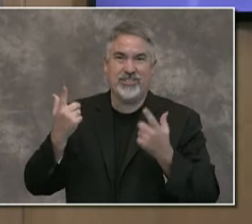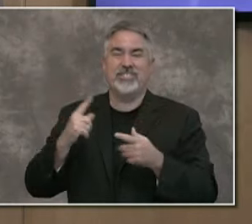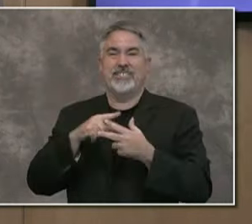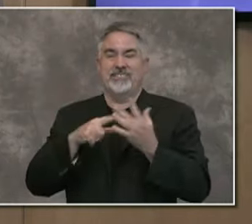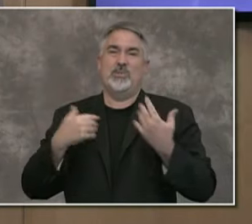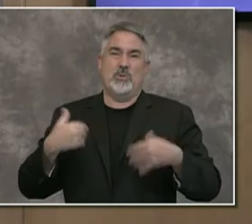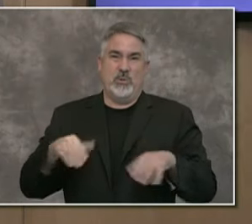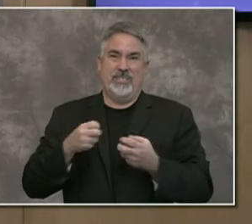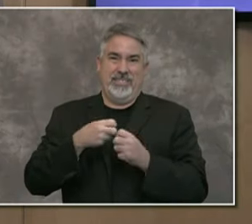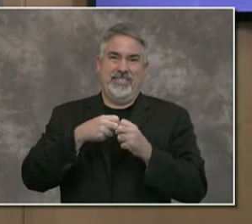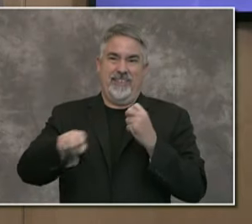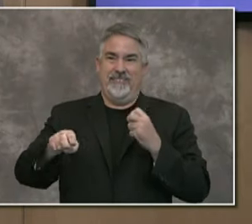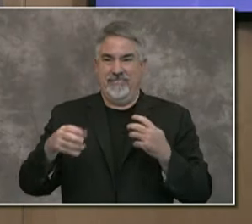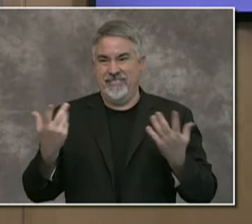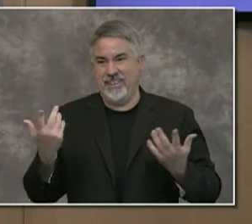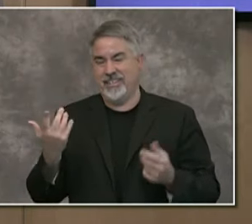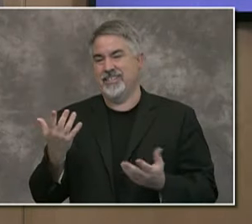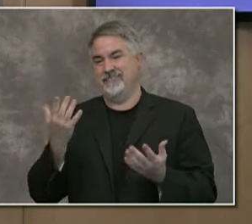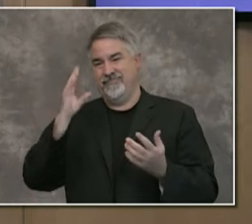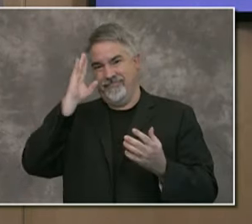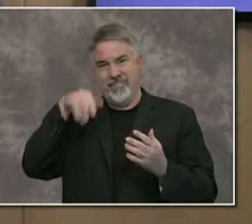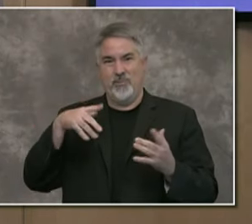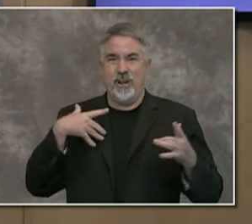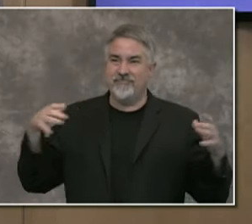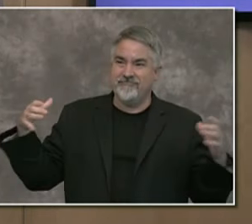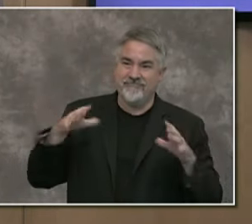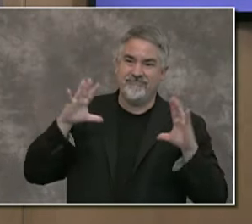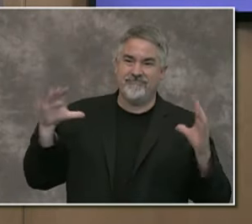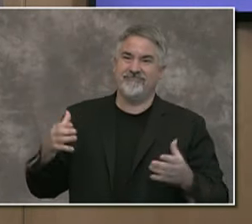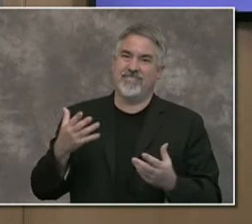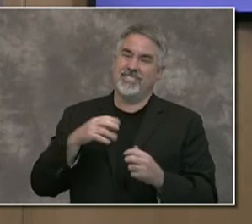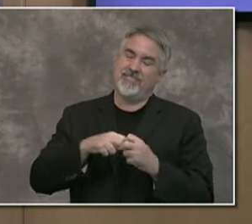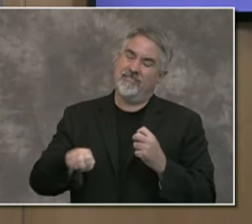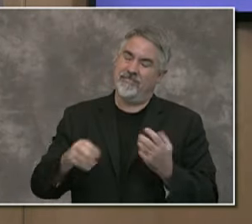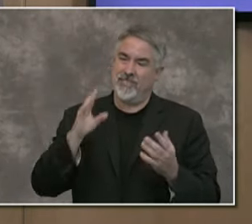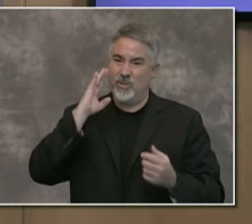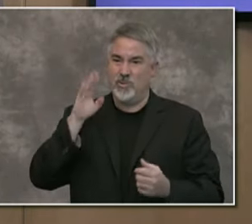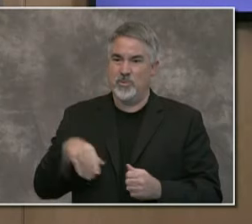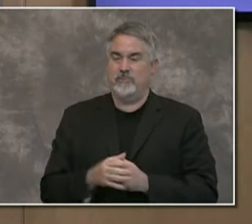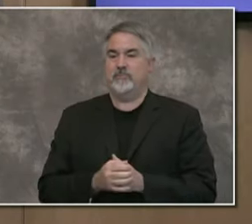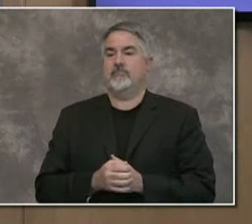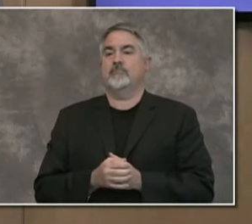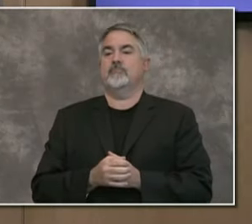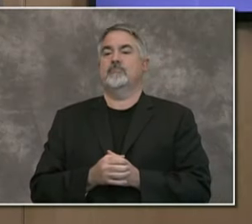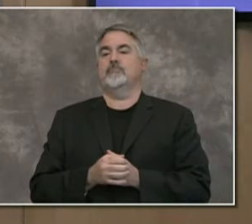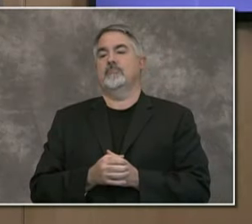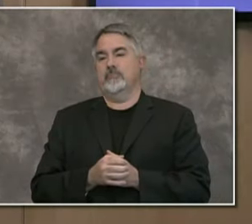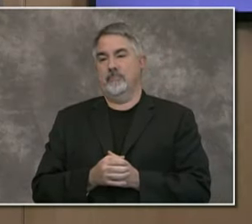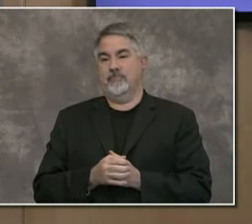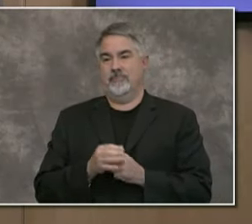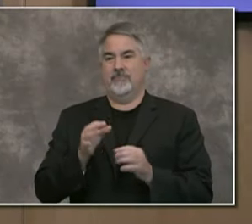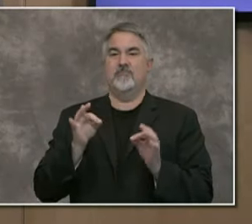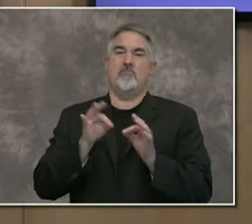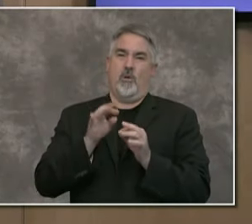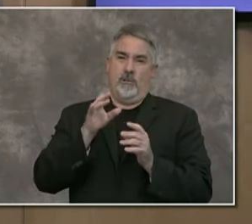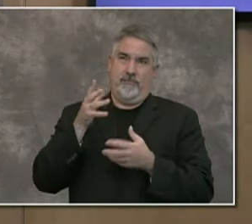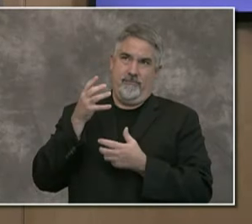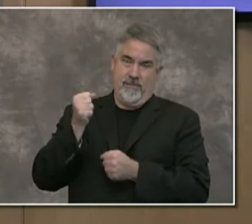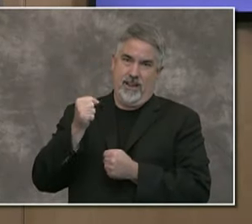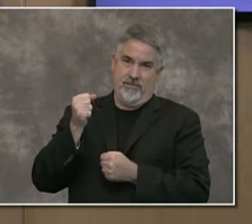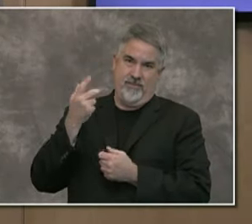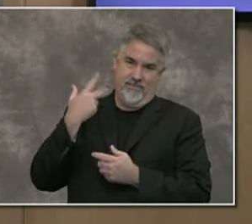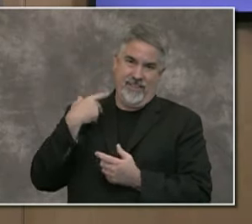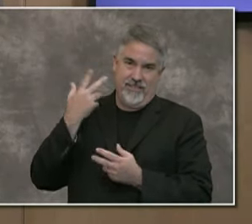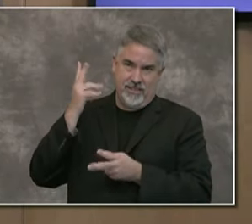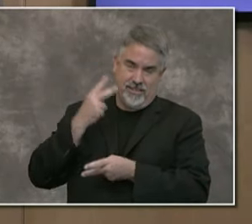celebration of your faith. We understand you need to cling to your faith probably now more than ever as we struggle